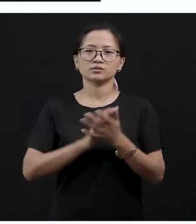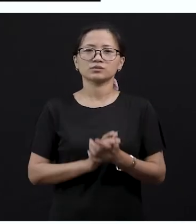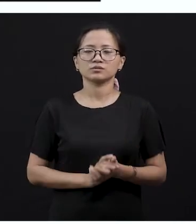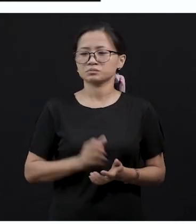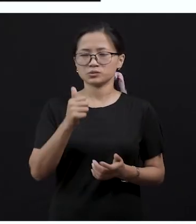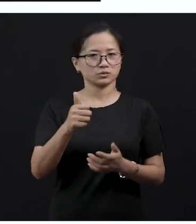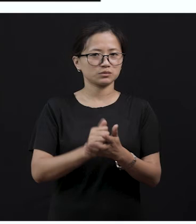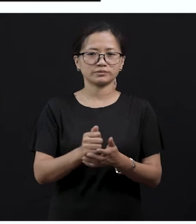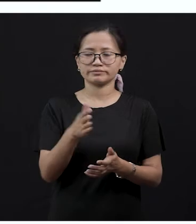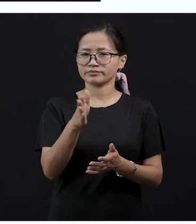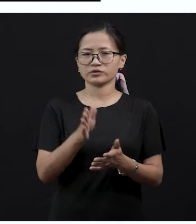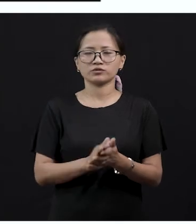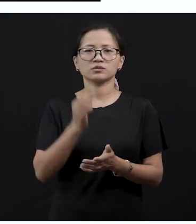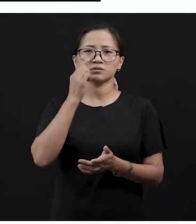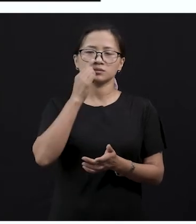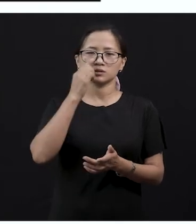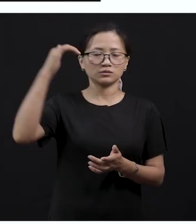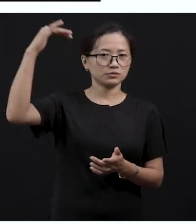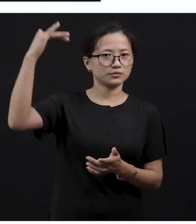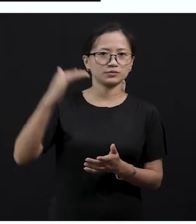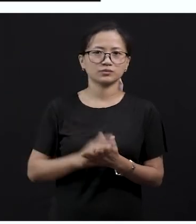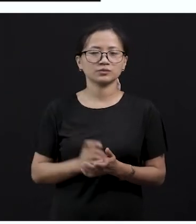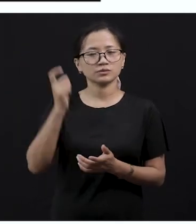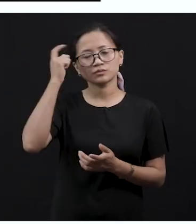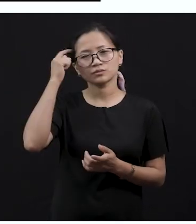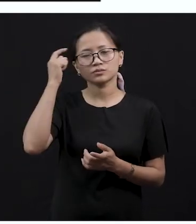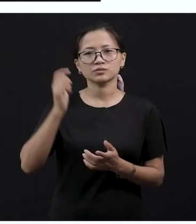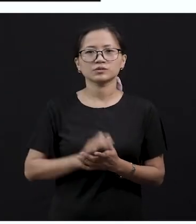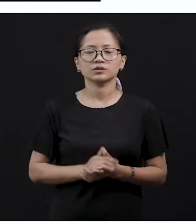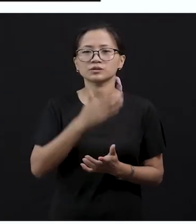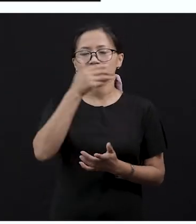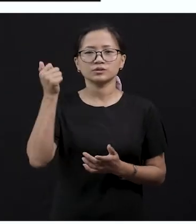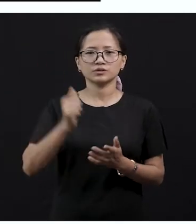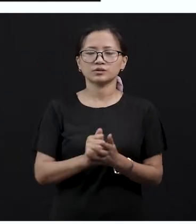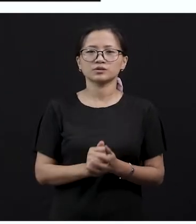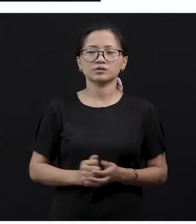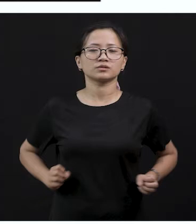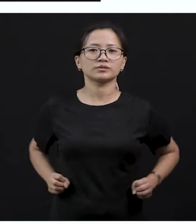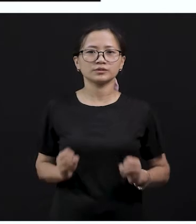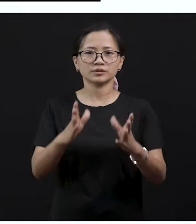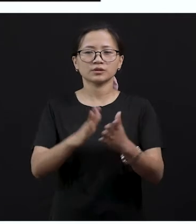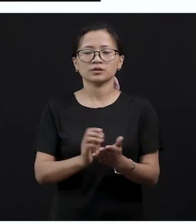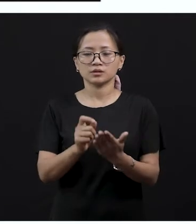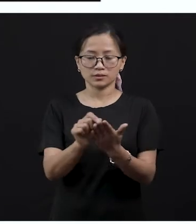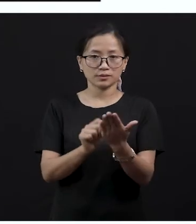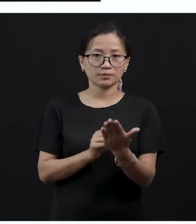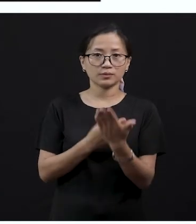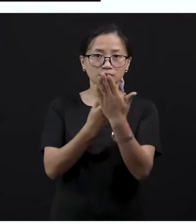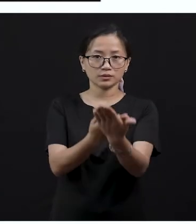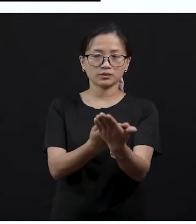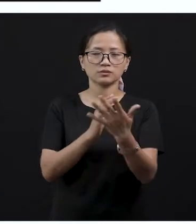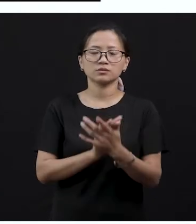their own Hindu women, right? So, he thought that it's better if we start applying, that means